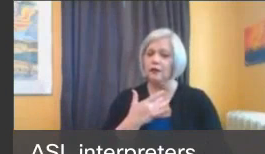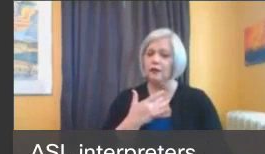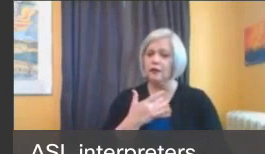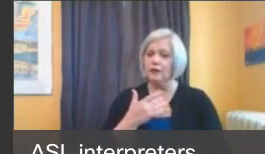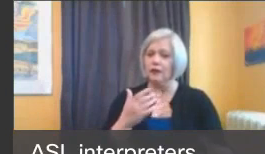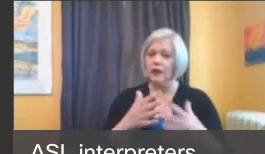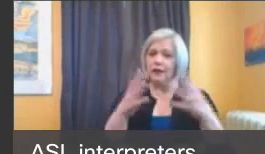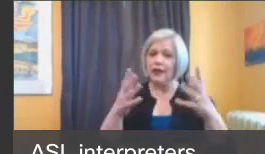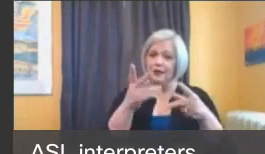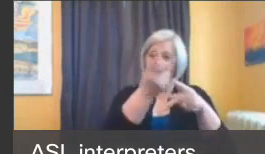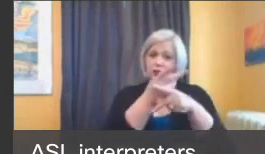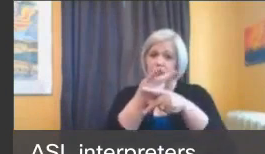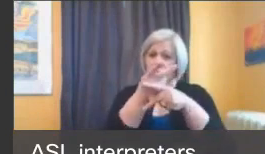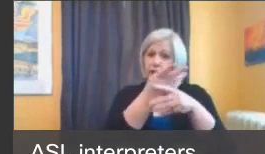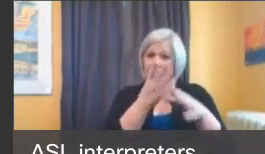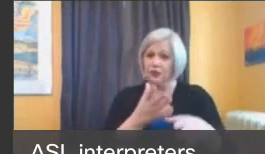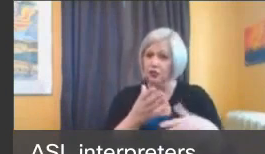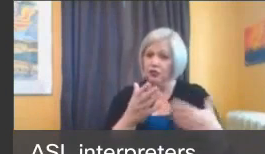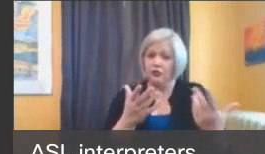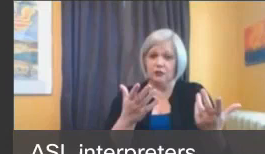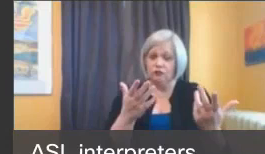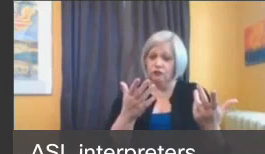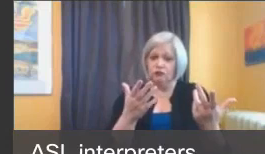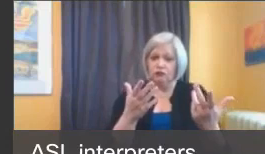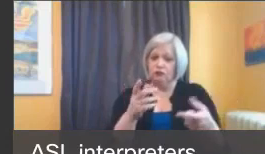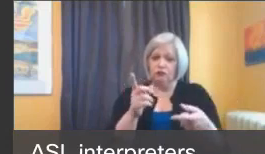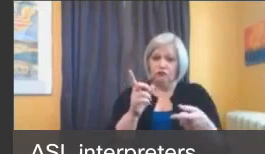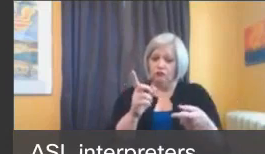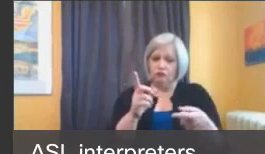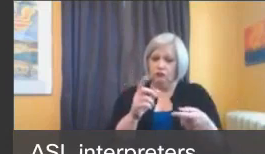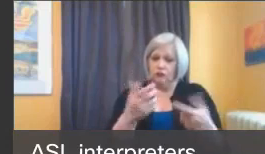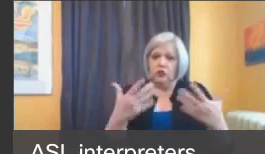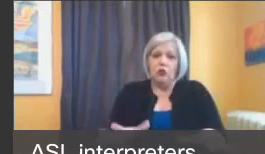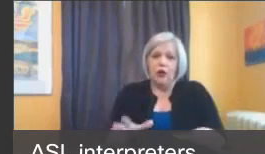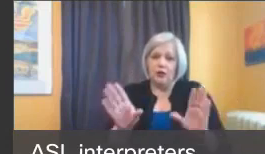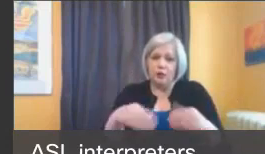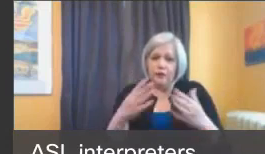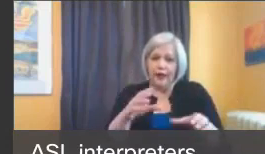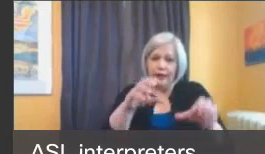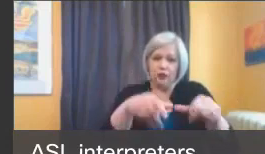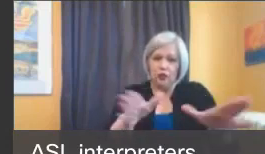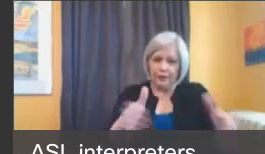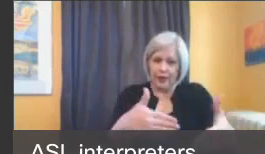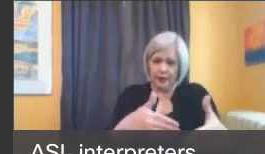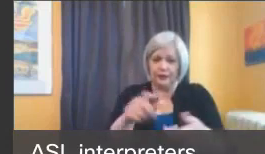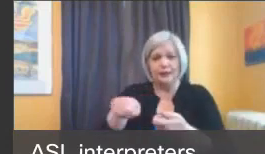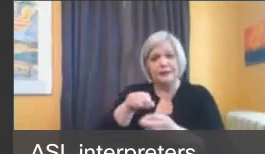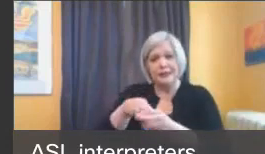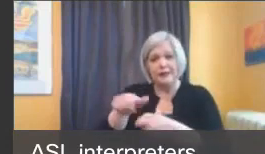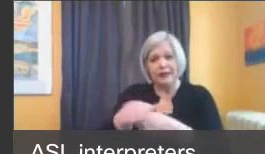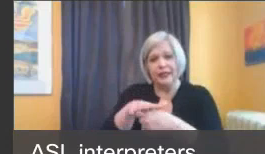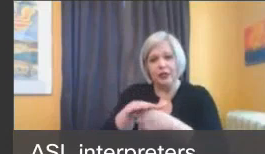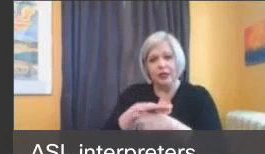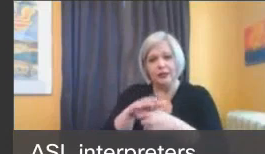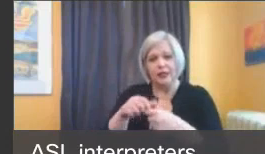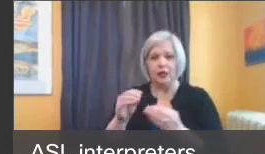state in terms of providing, providing drop boxes, because especially in areas that are very